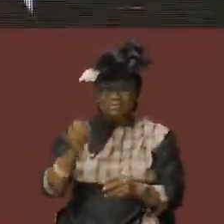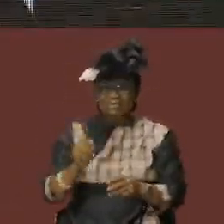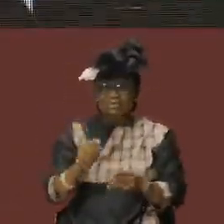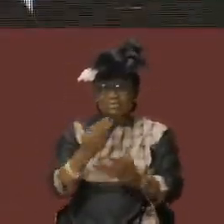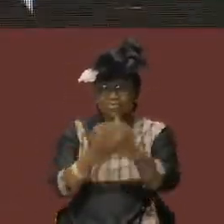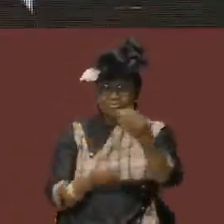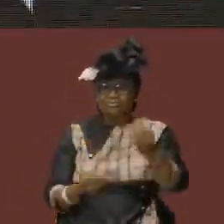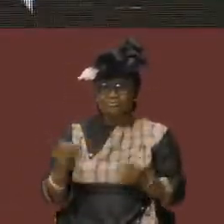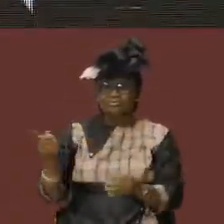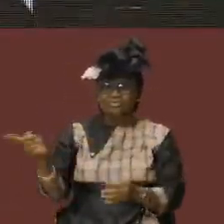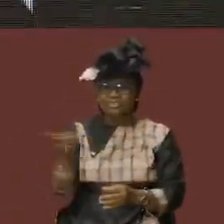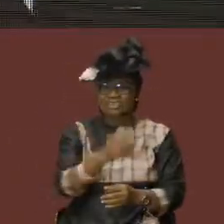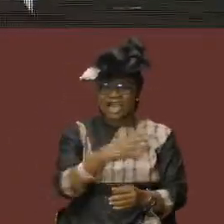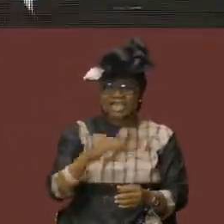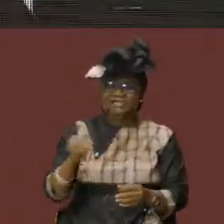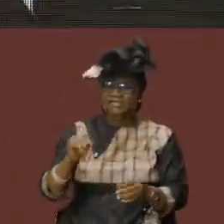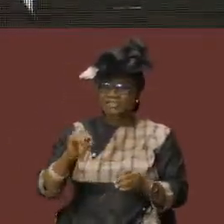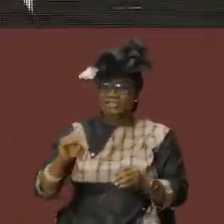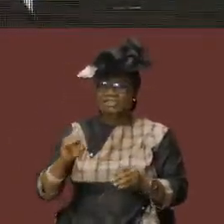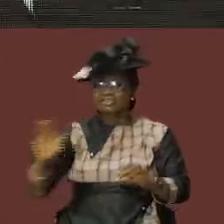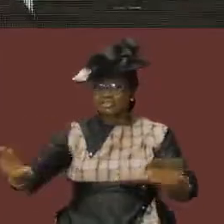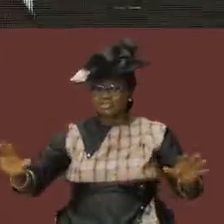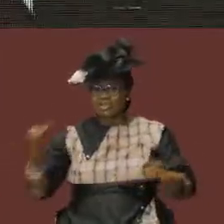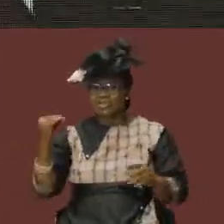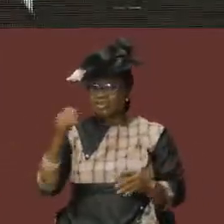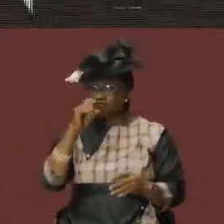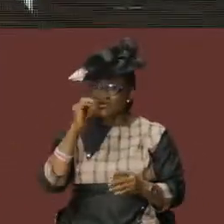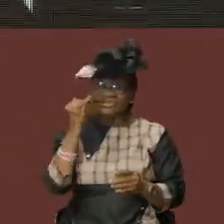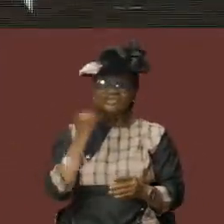ye and the children of Israel, and go